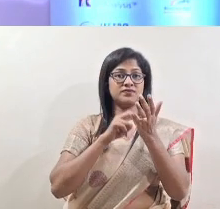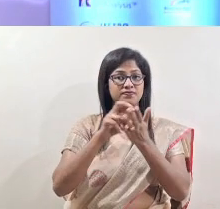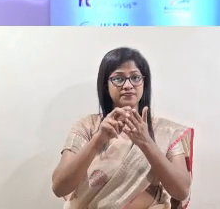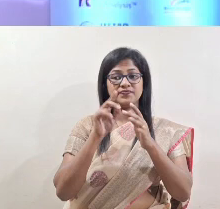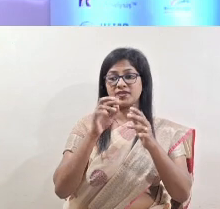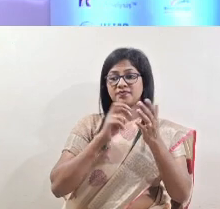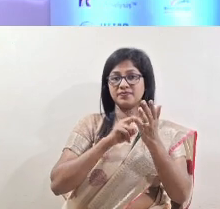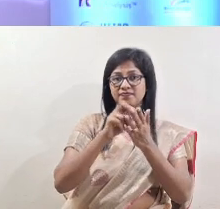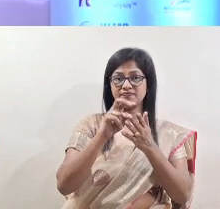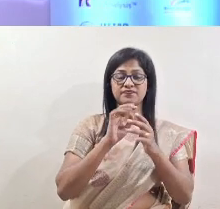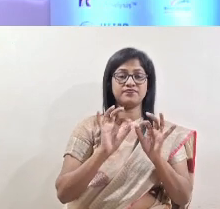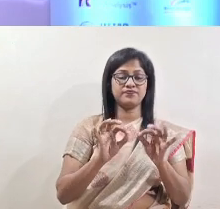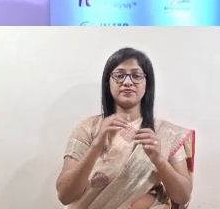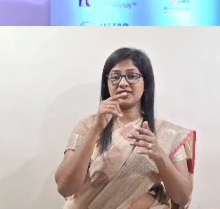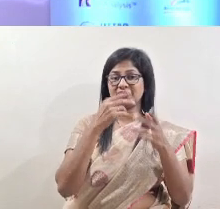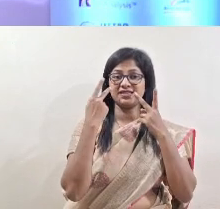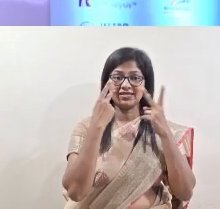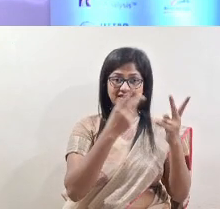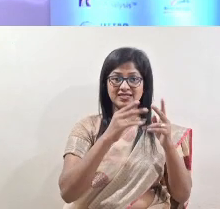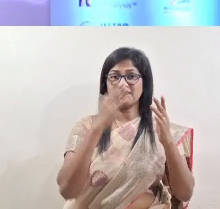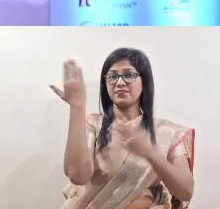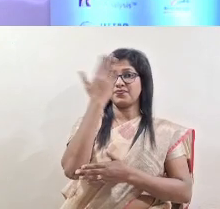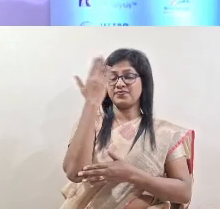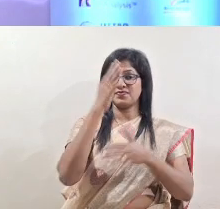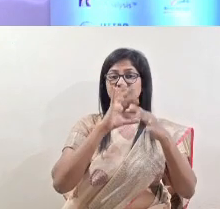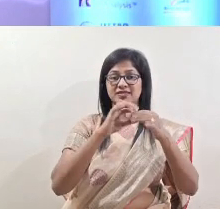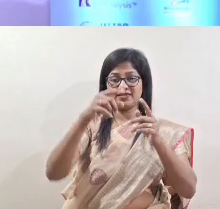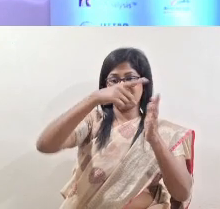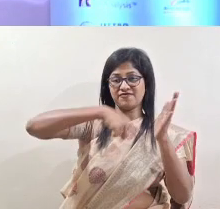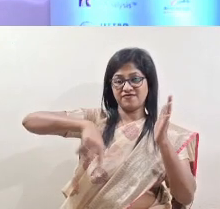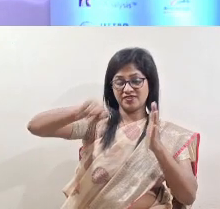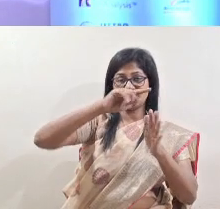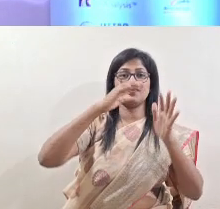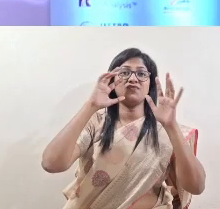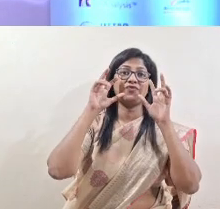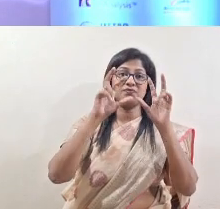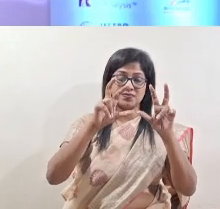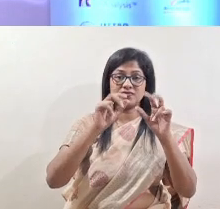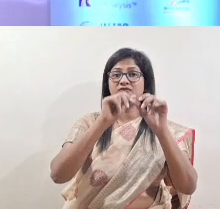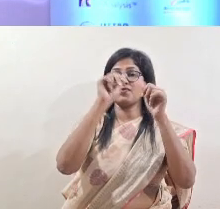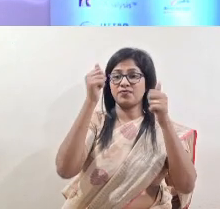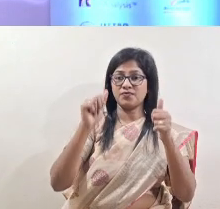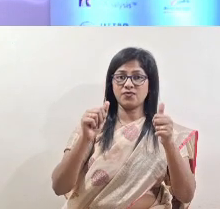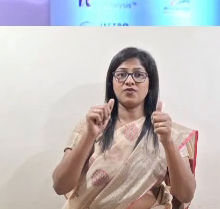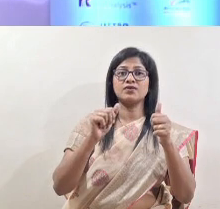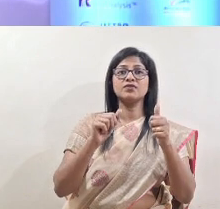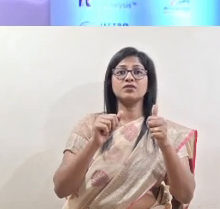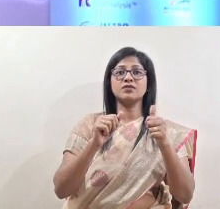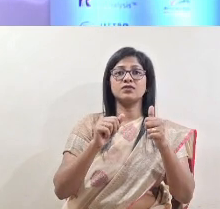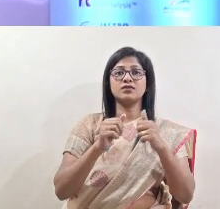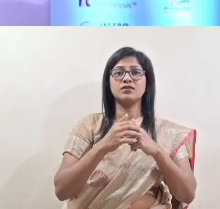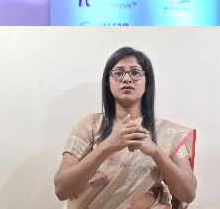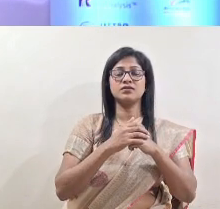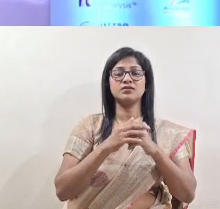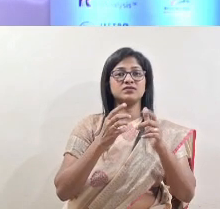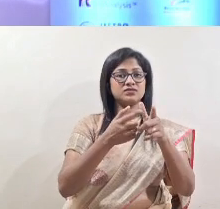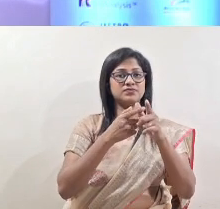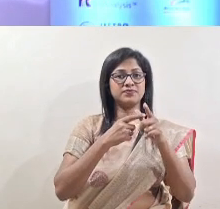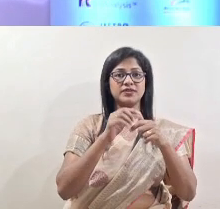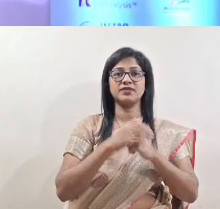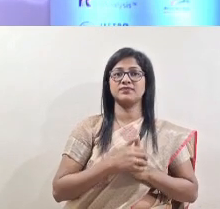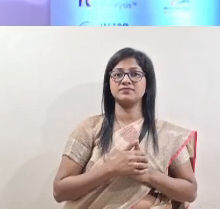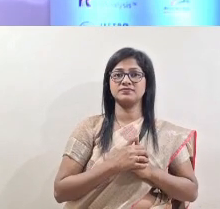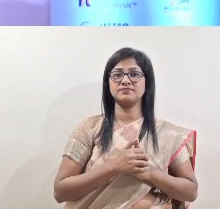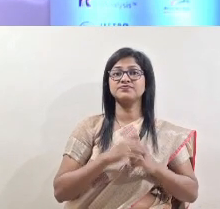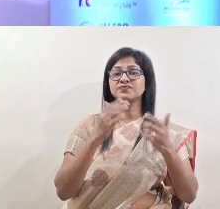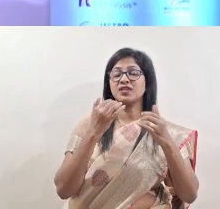speed estimation. Here is the presentation of field observed and model predicted speed of pedestrian. So